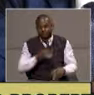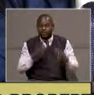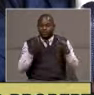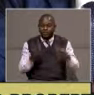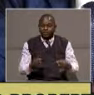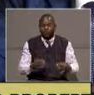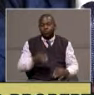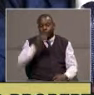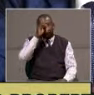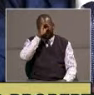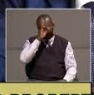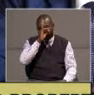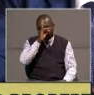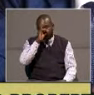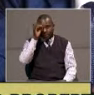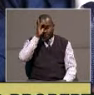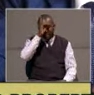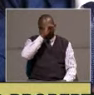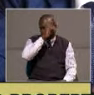Kingdom.